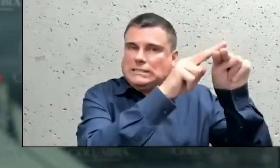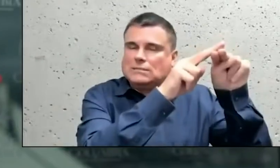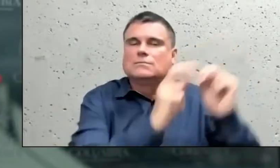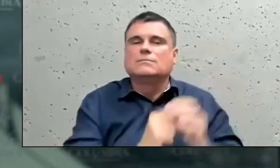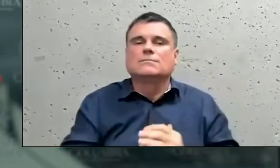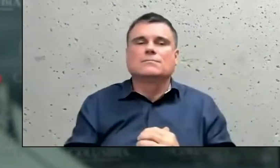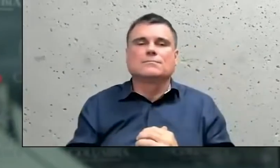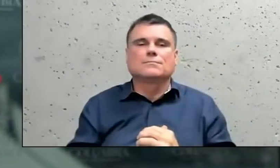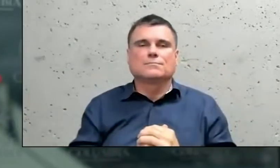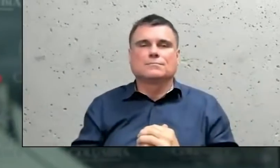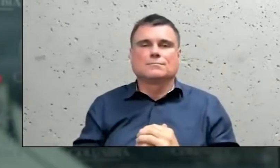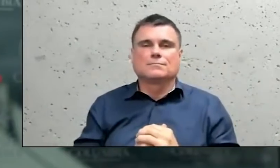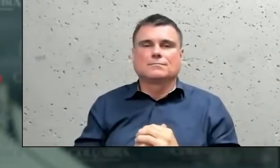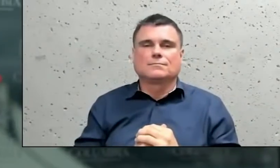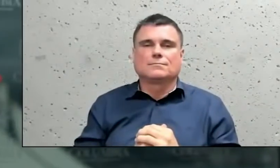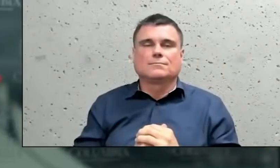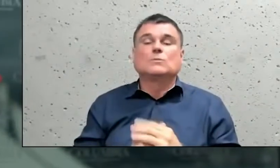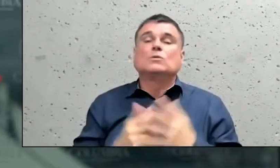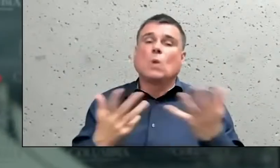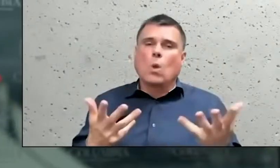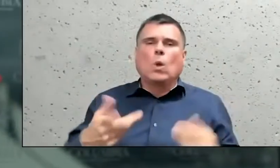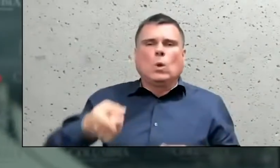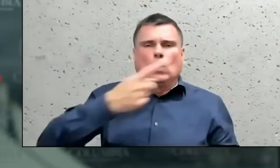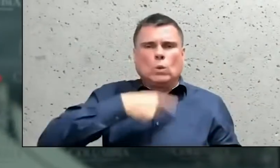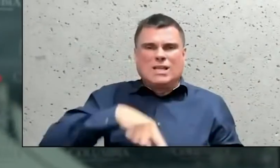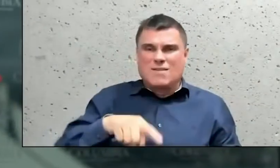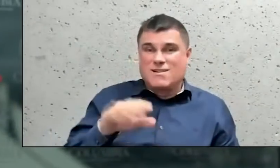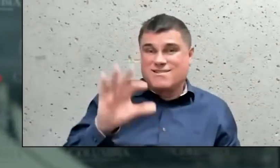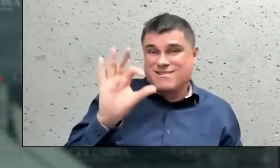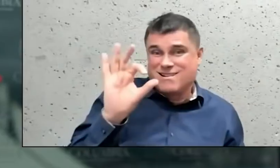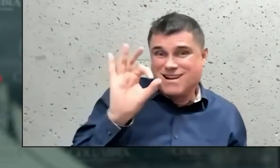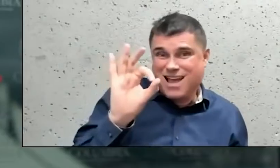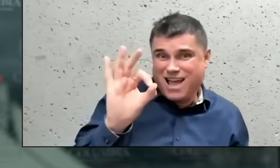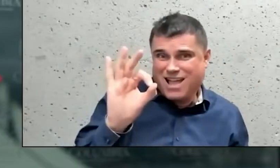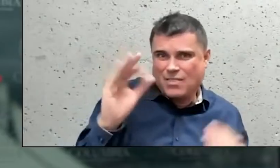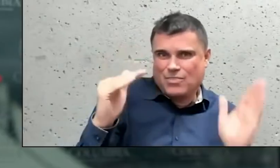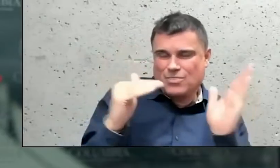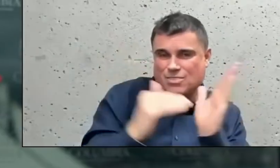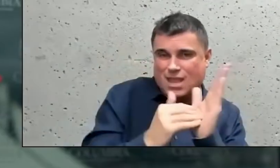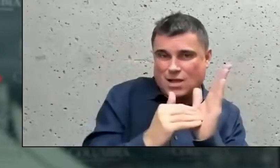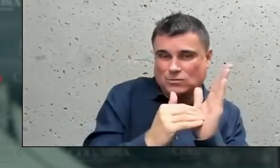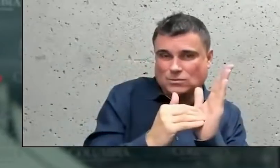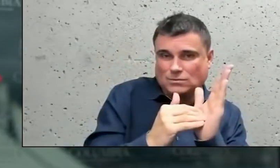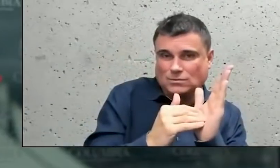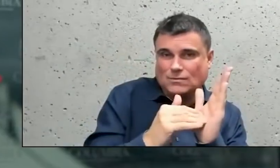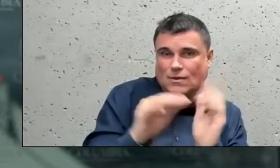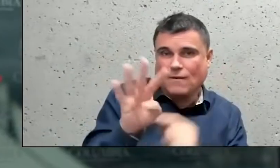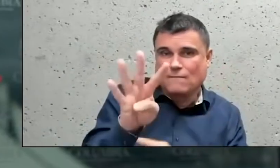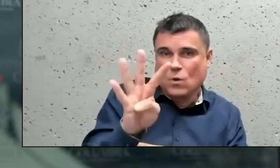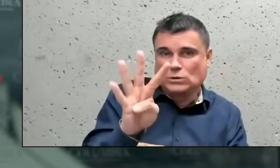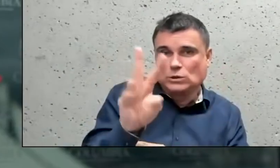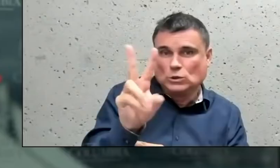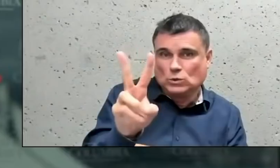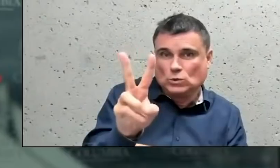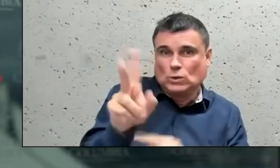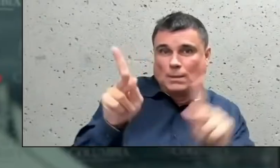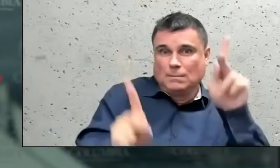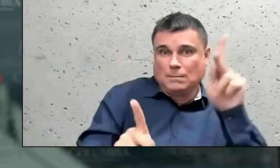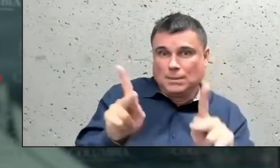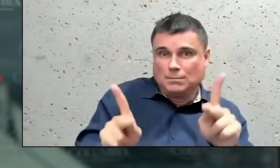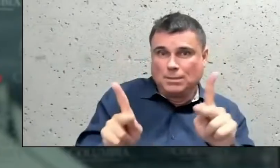issues, 9,247 people in hospital in BC. And that's based on,